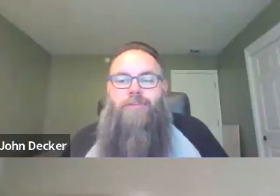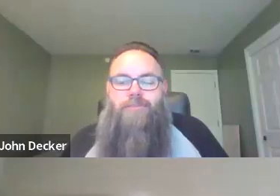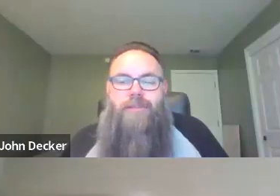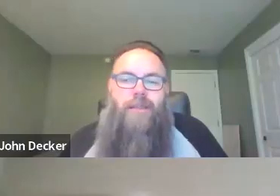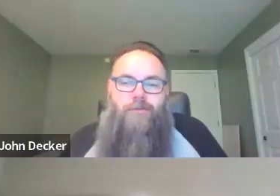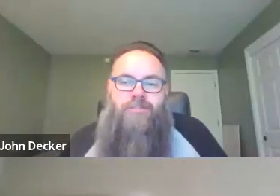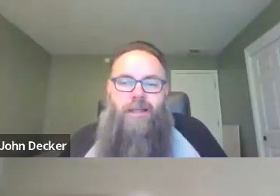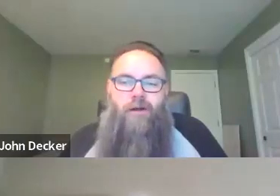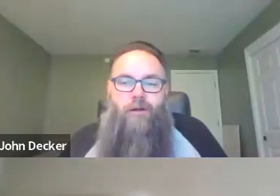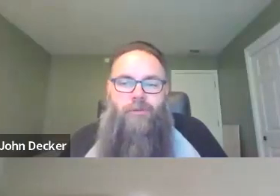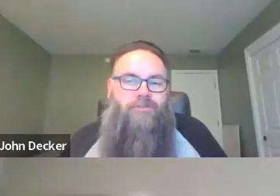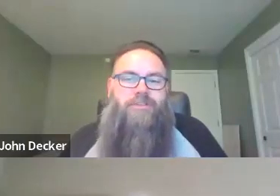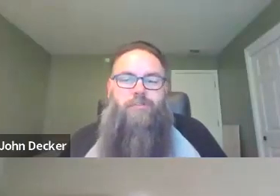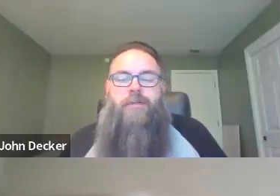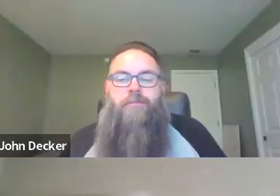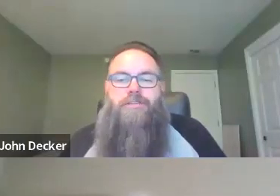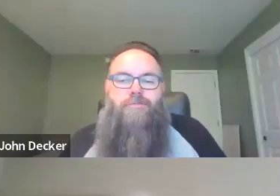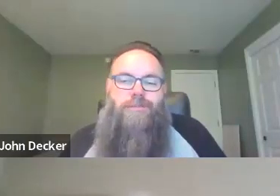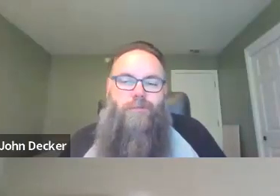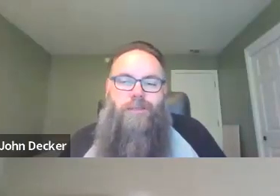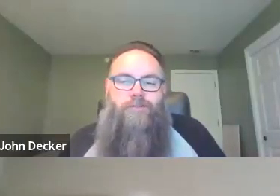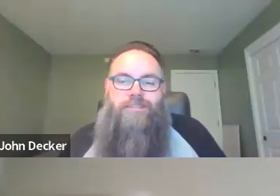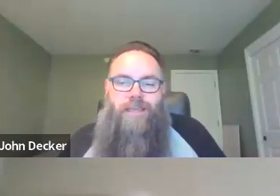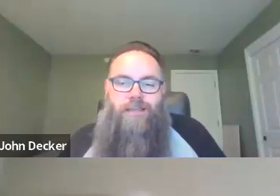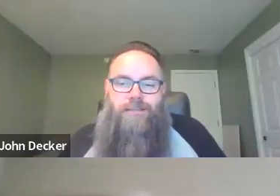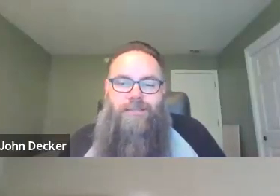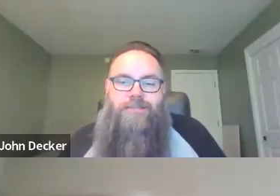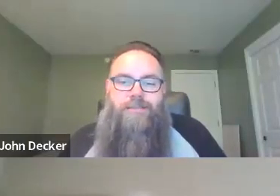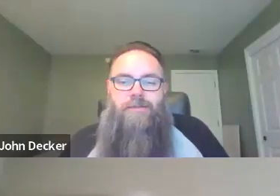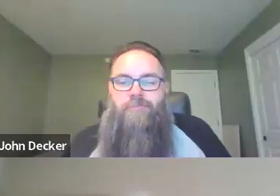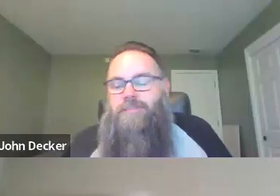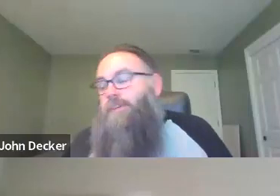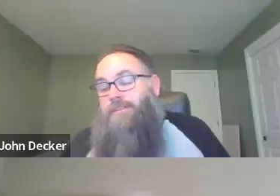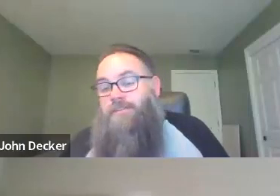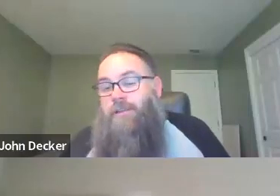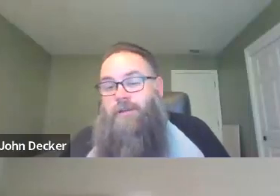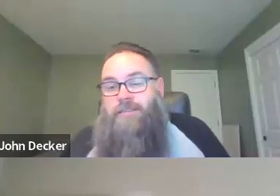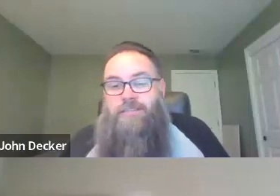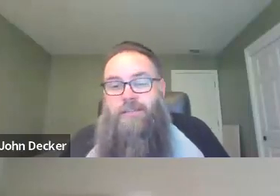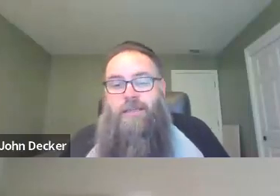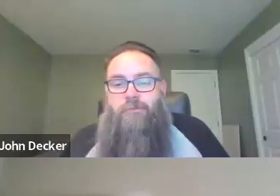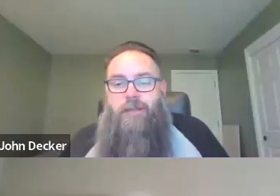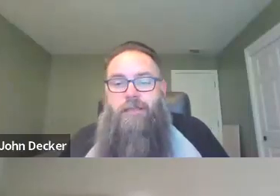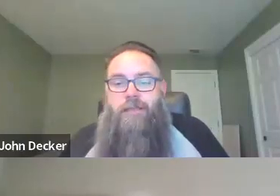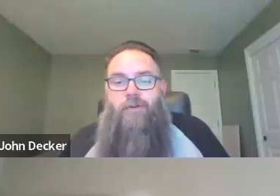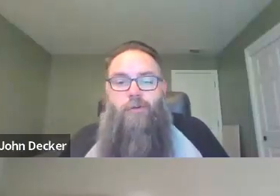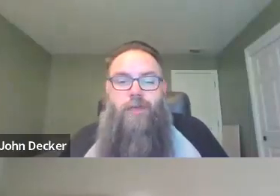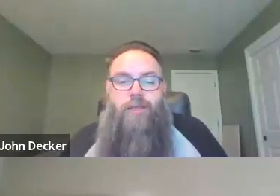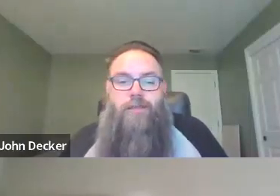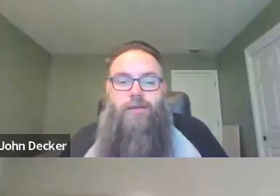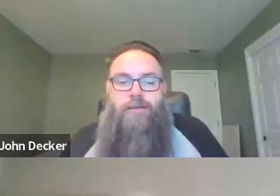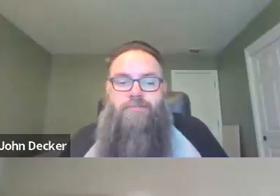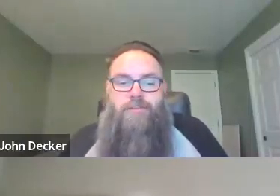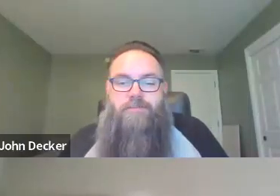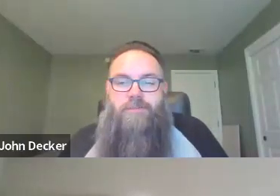to speak a language that our regional center behaviorists would definitely understand. Like it's it's a big deal. So anyways, I want to